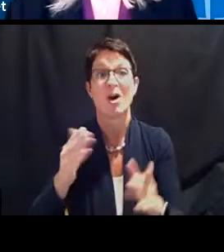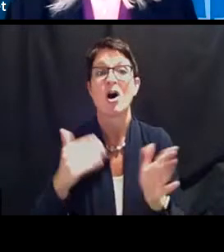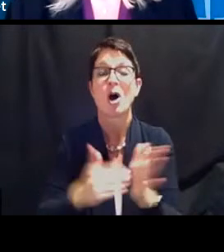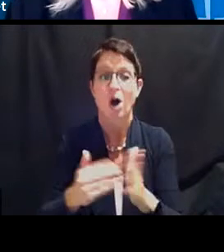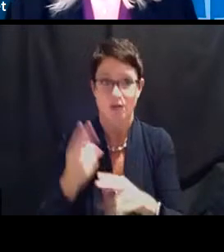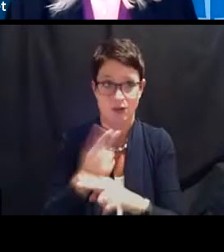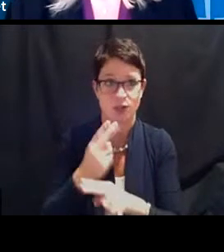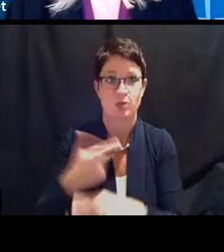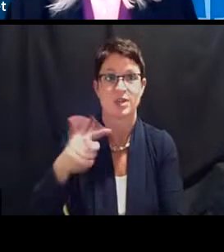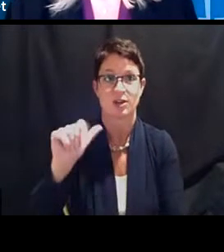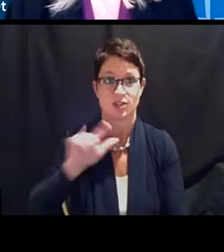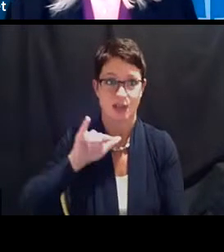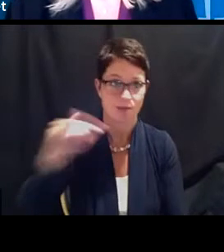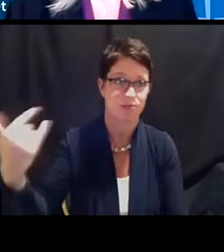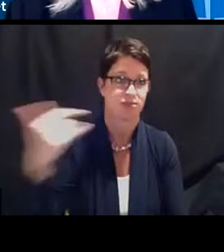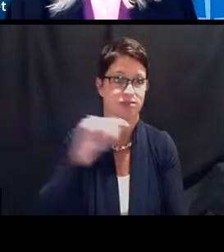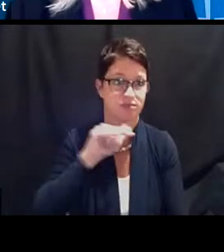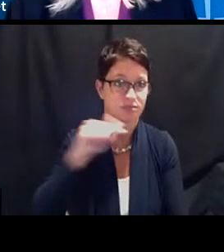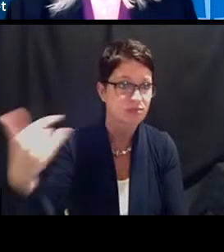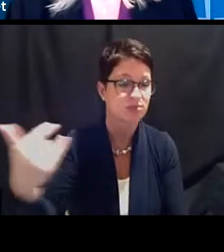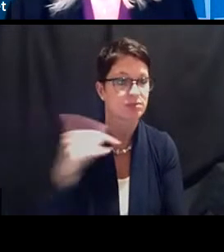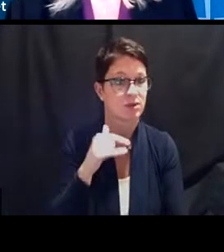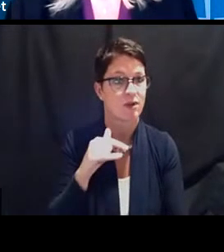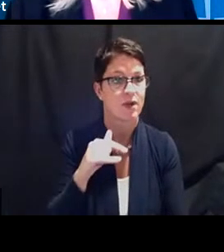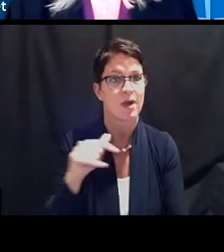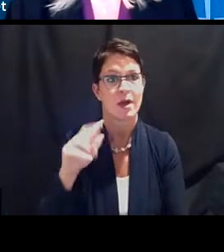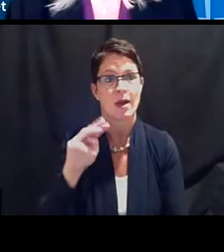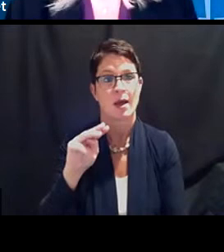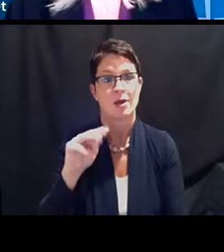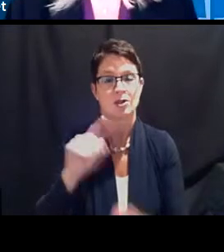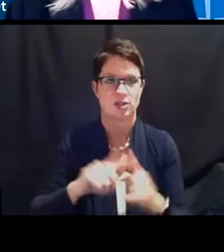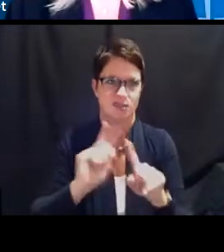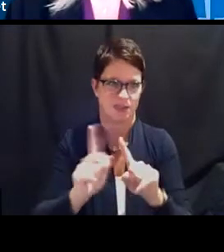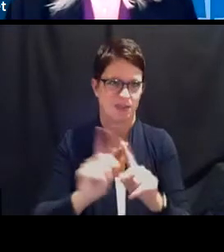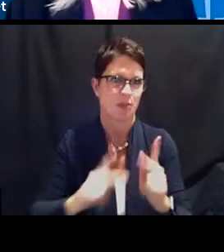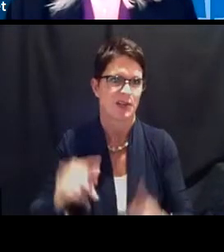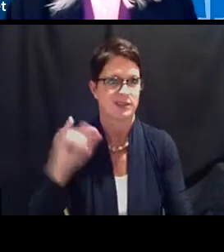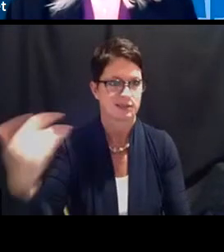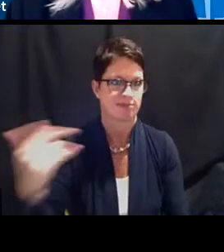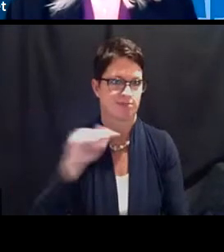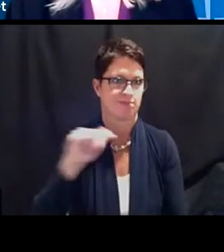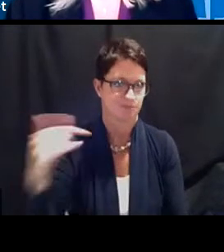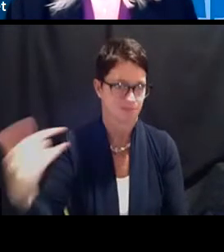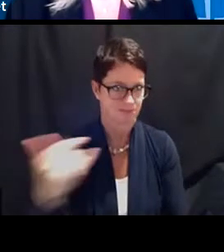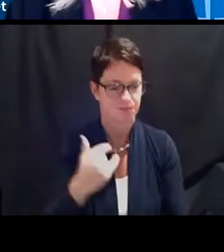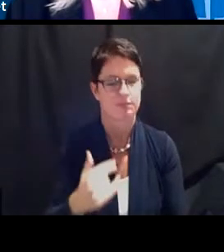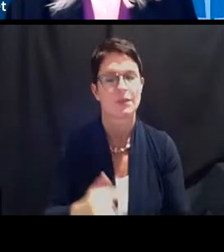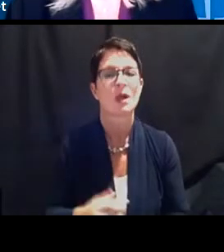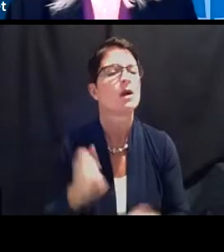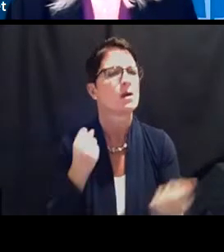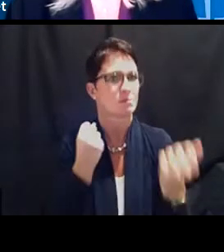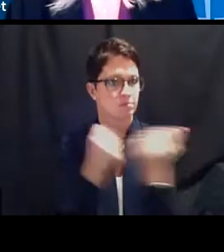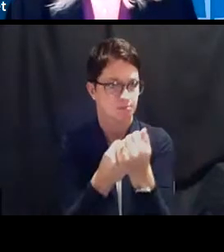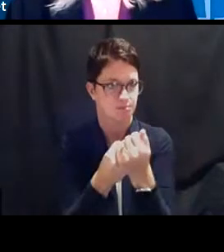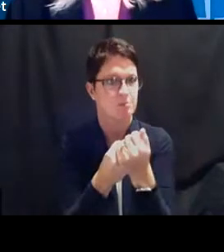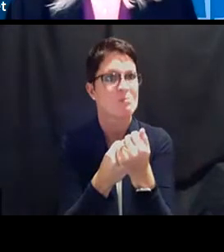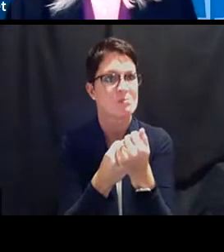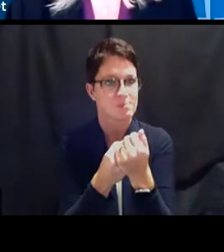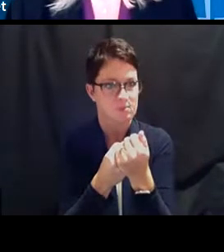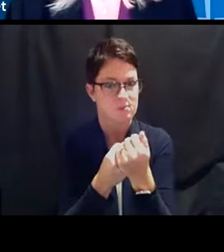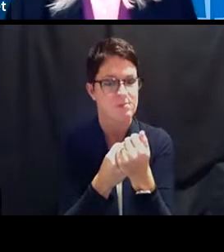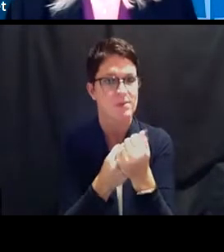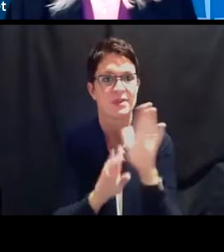of the airport, traveling to and from Manhattan to various places. I am in support of